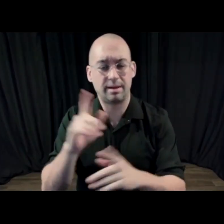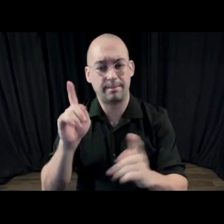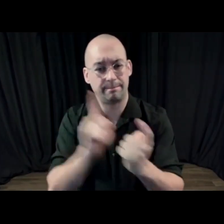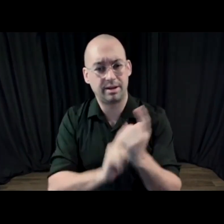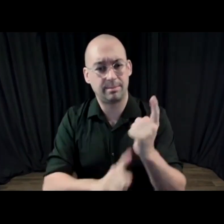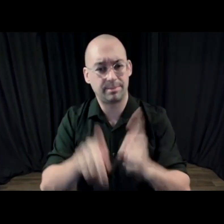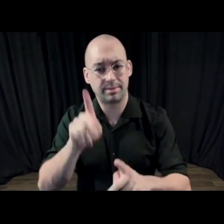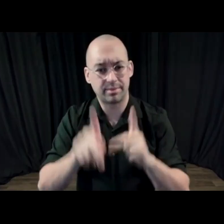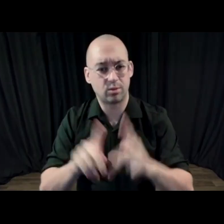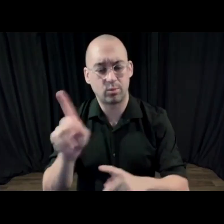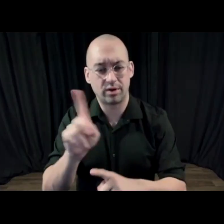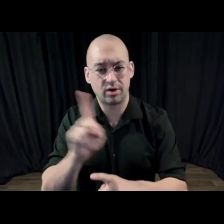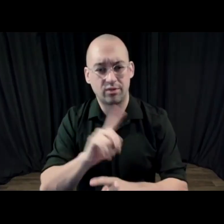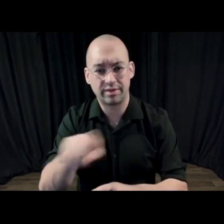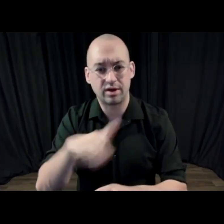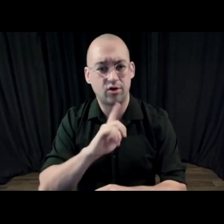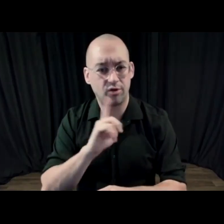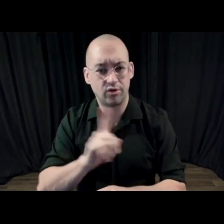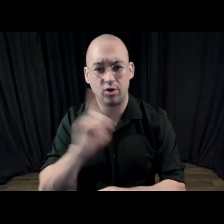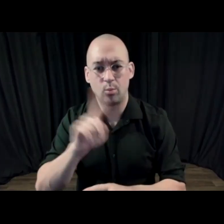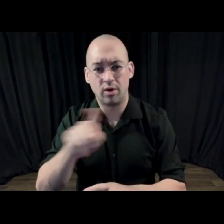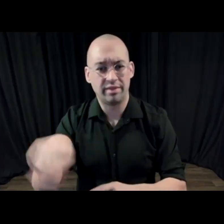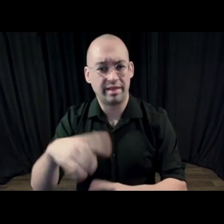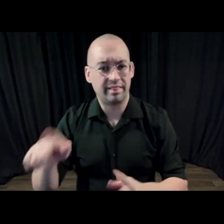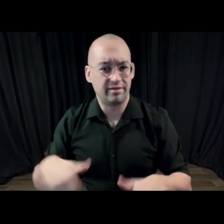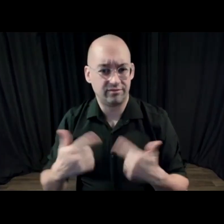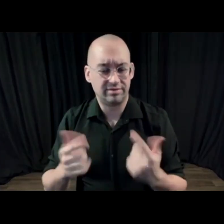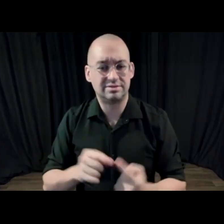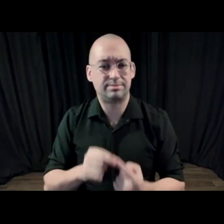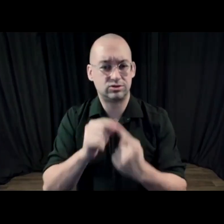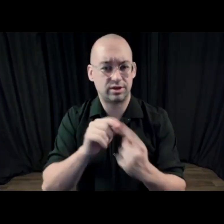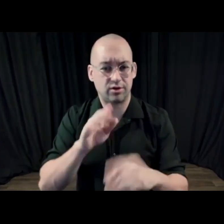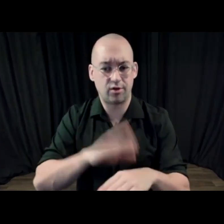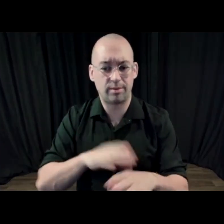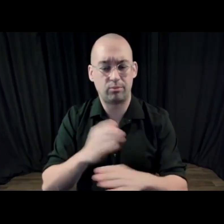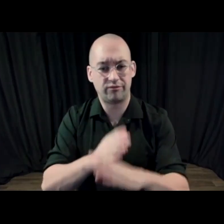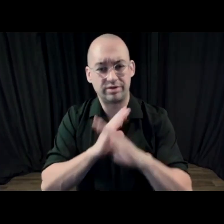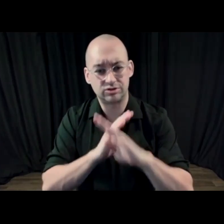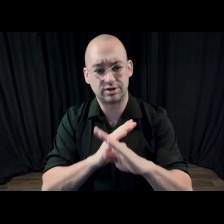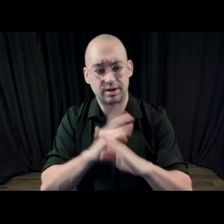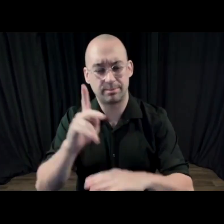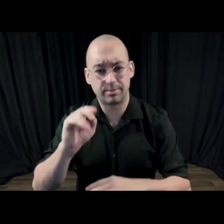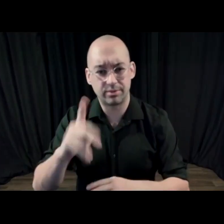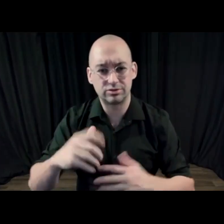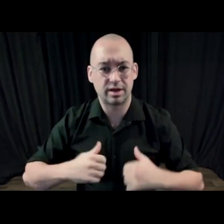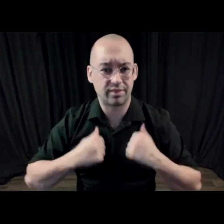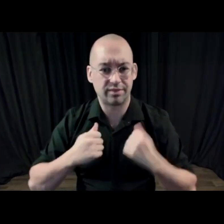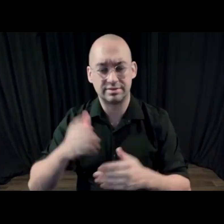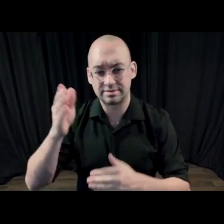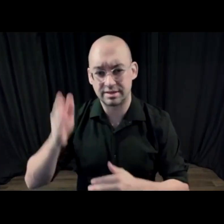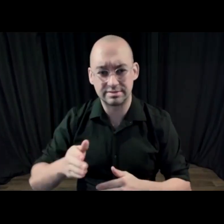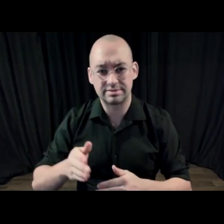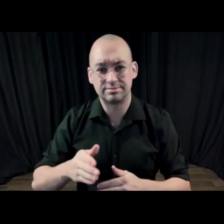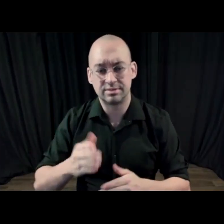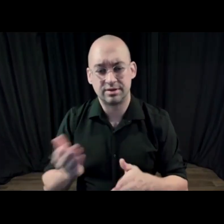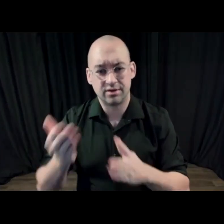they are and where they live, especially on the prevention and population health sides, to intervene